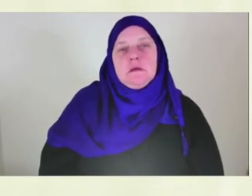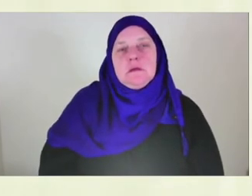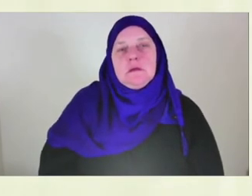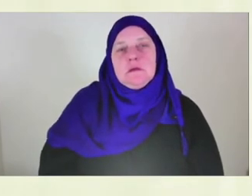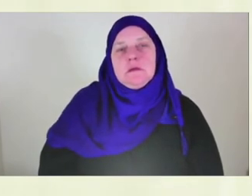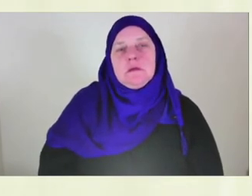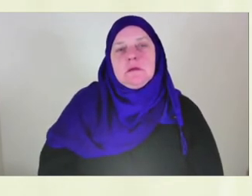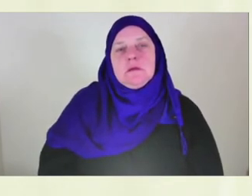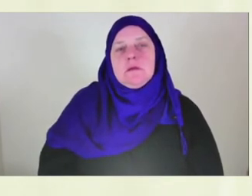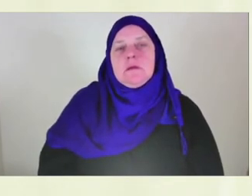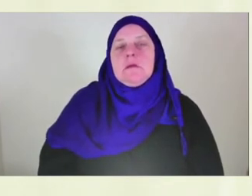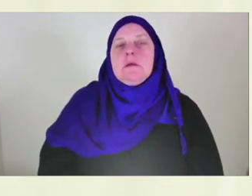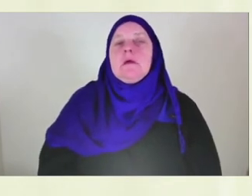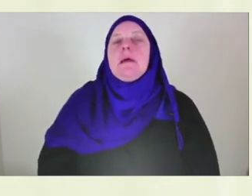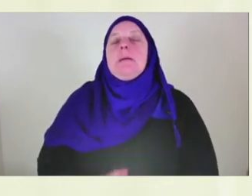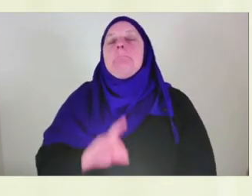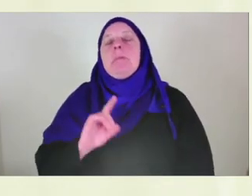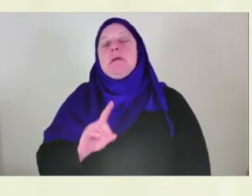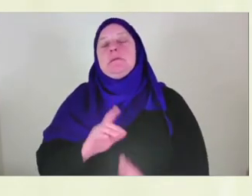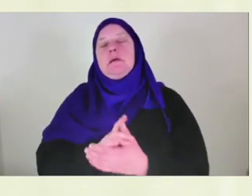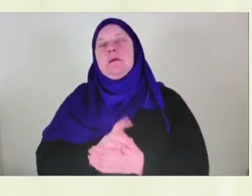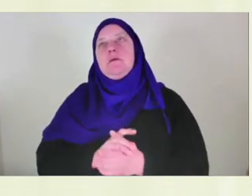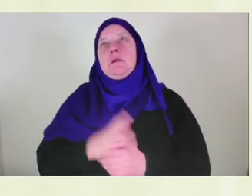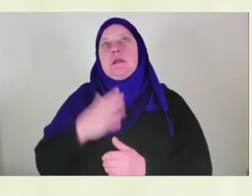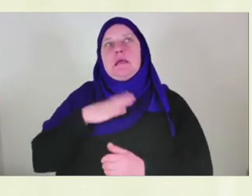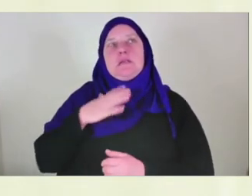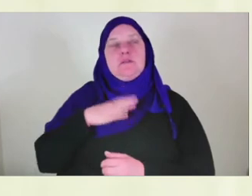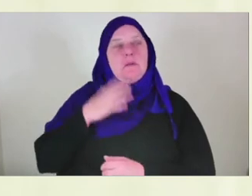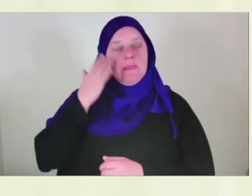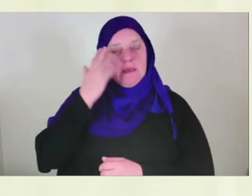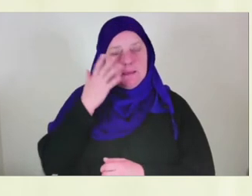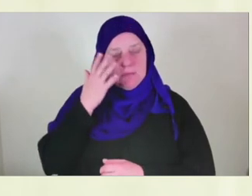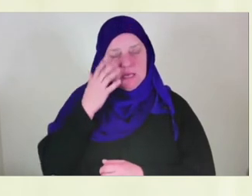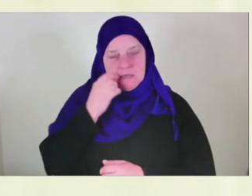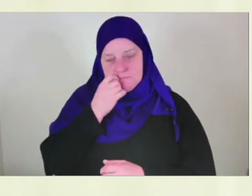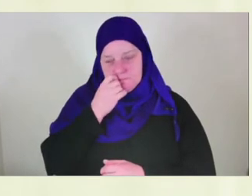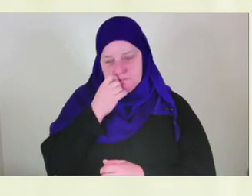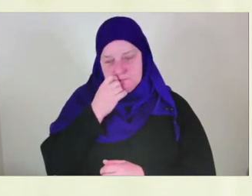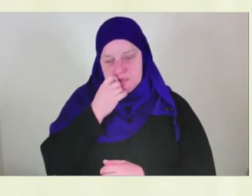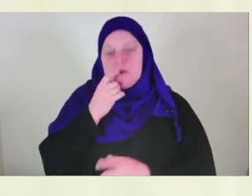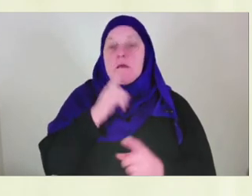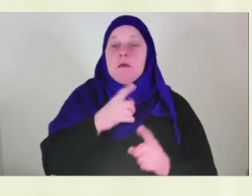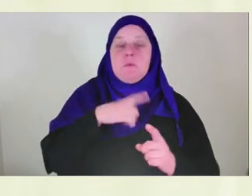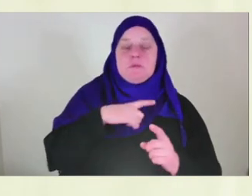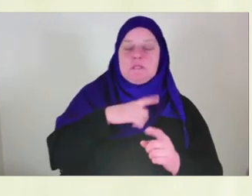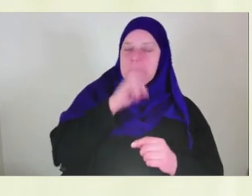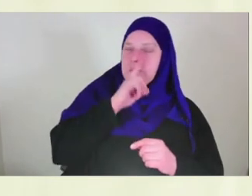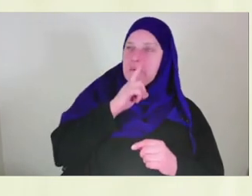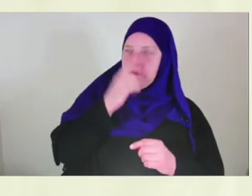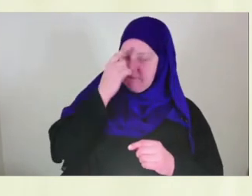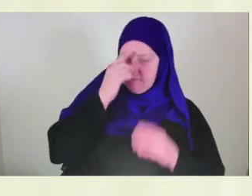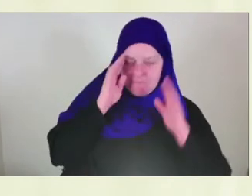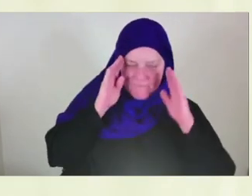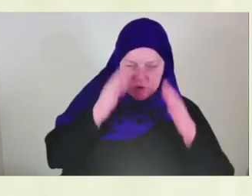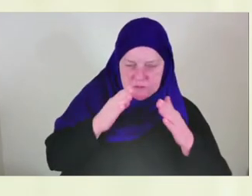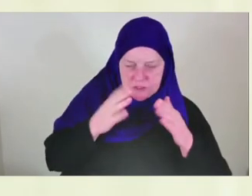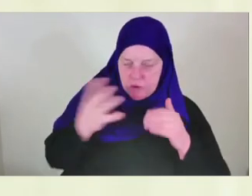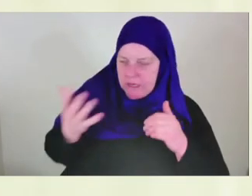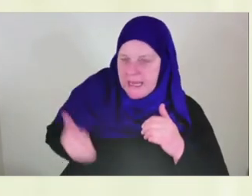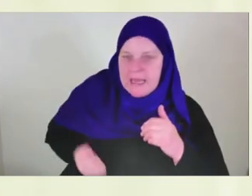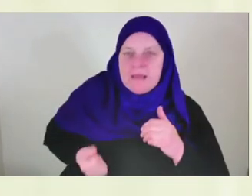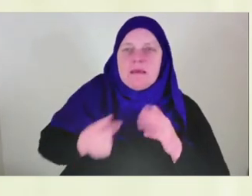at. You know, what we actually look at is our income. We don't look at